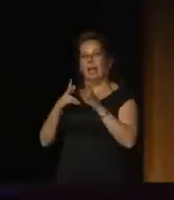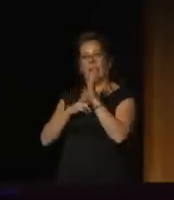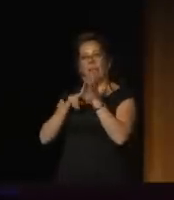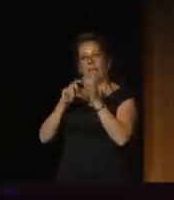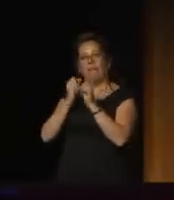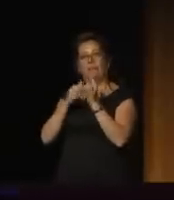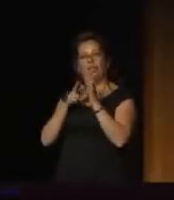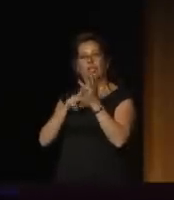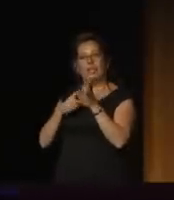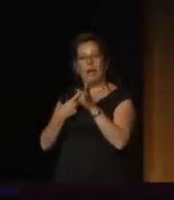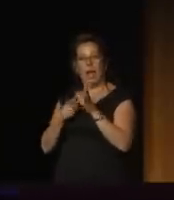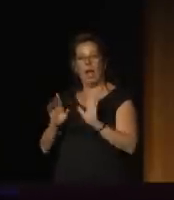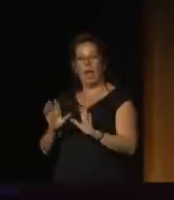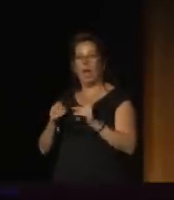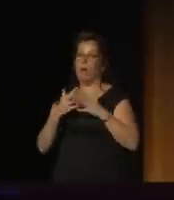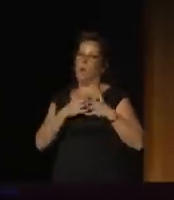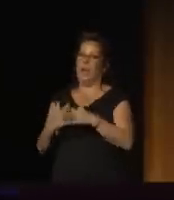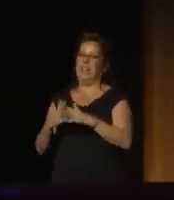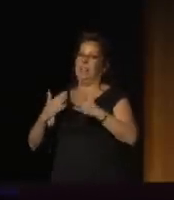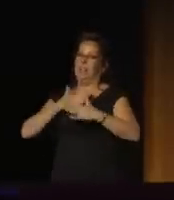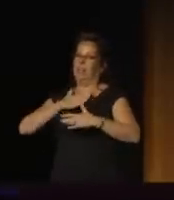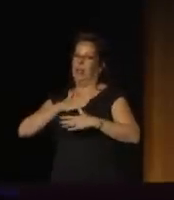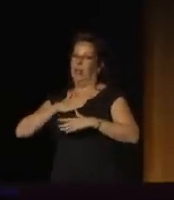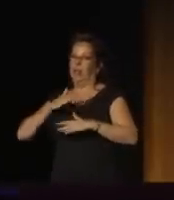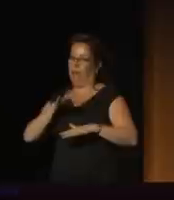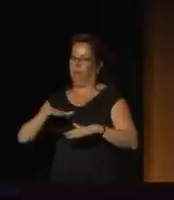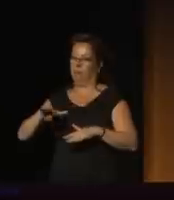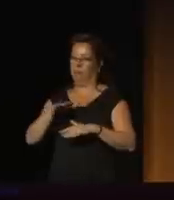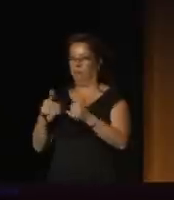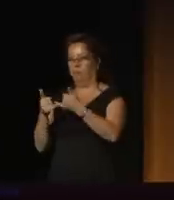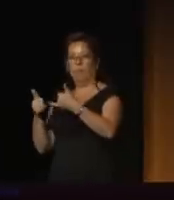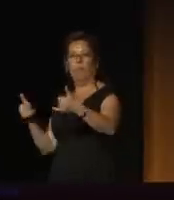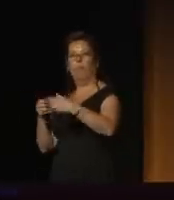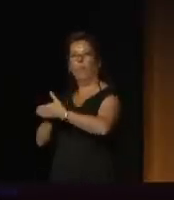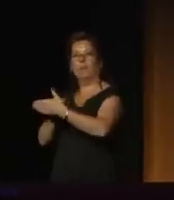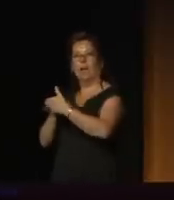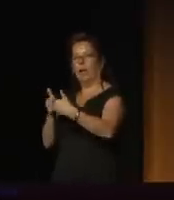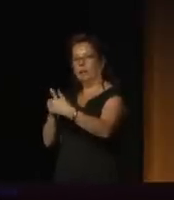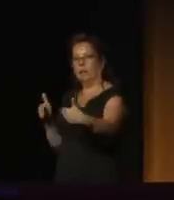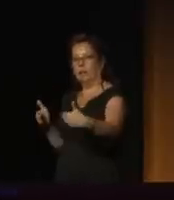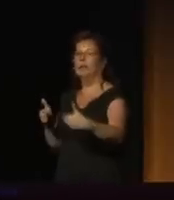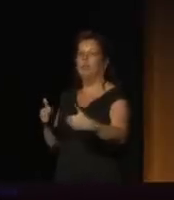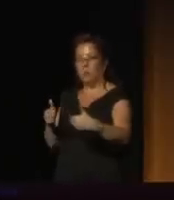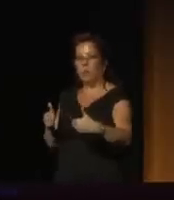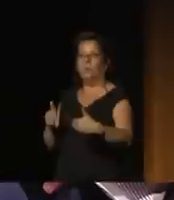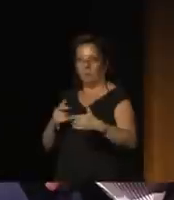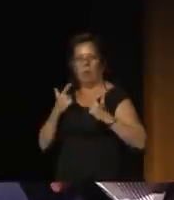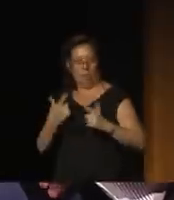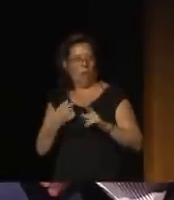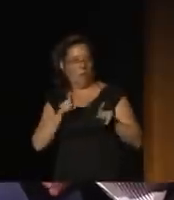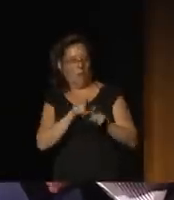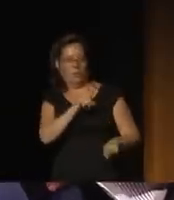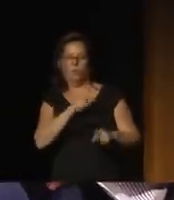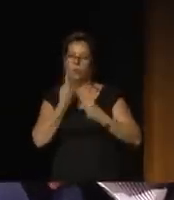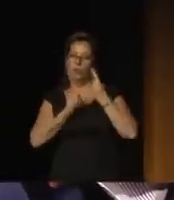Richmond, Virginia, but out west where I am, which is on the West Virginia border, it is a lot of what you said, and